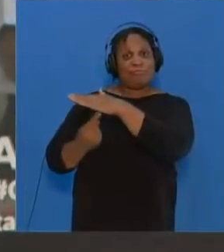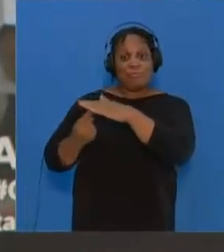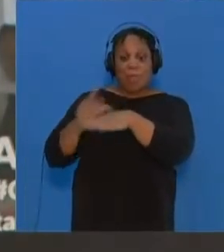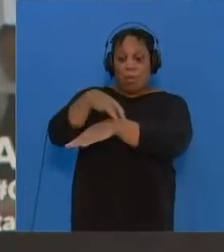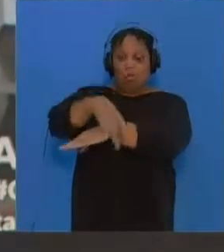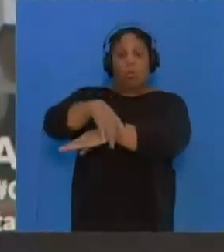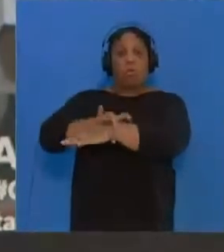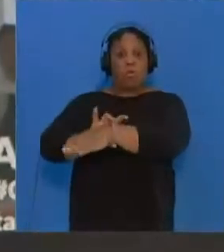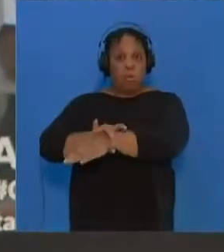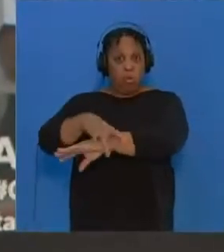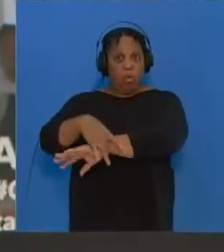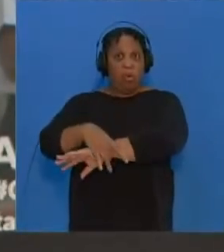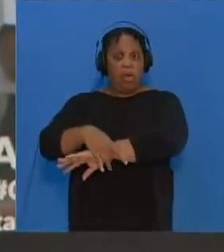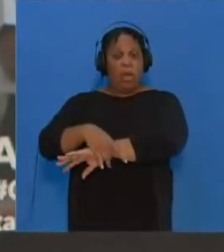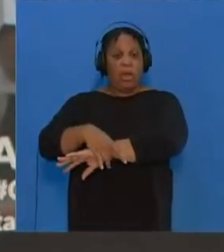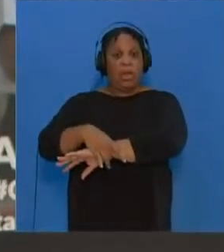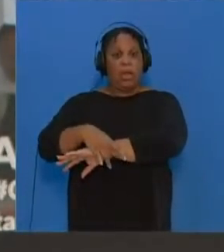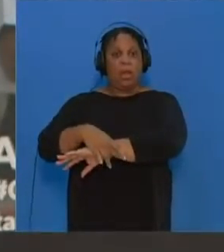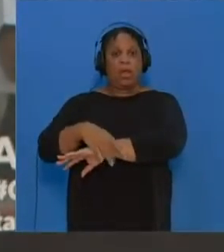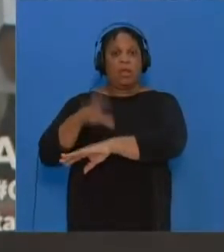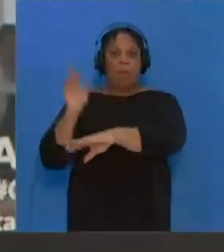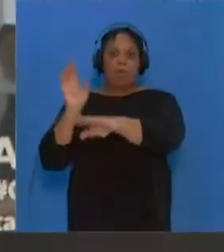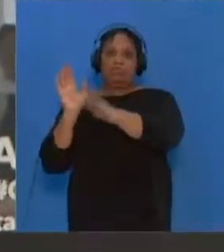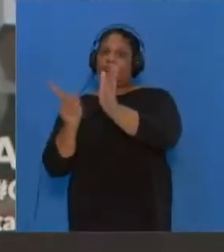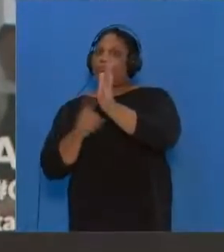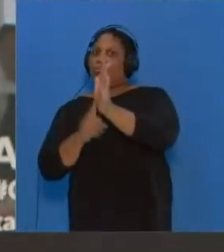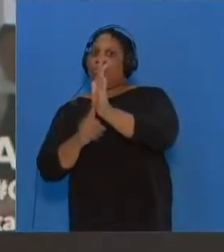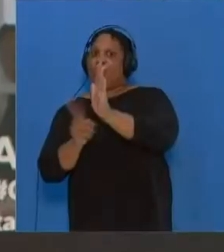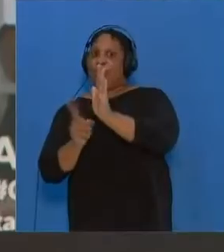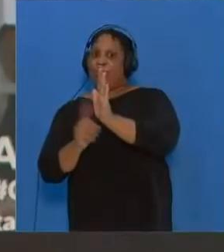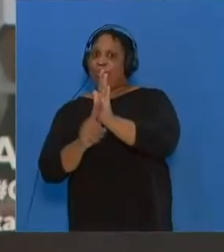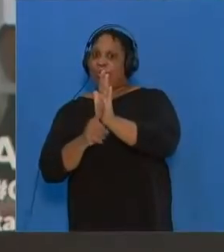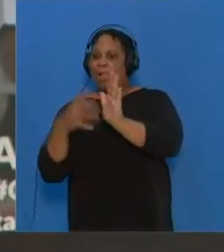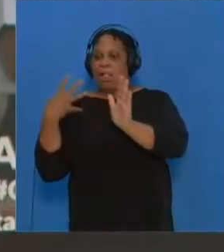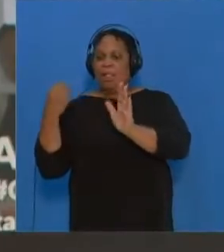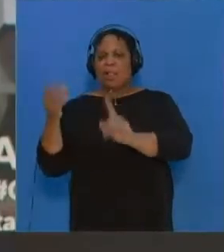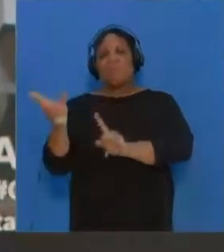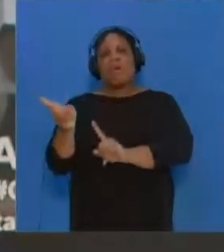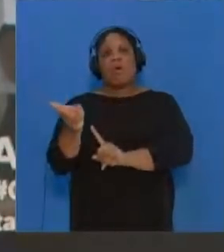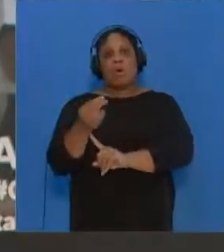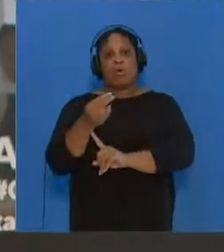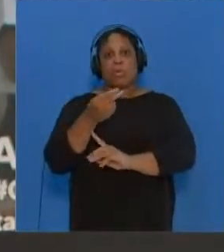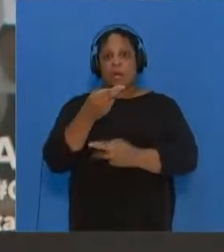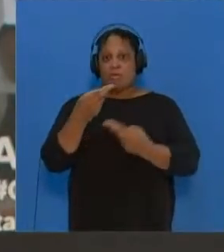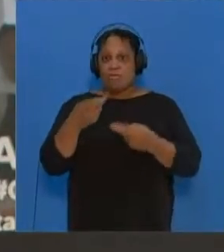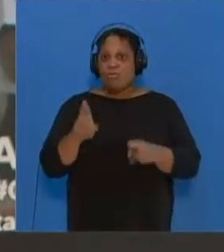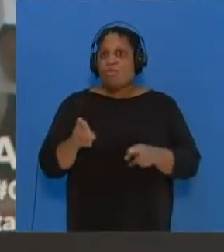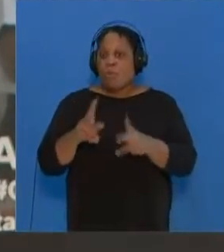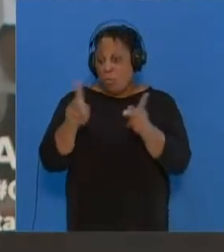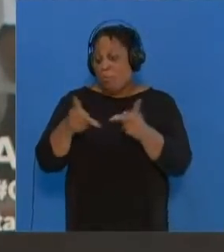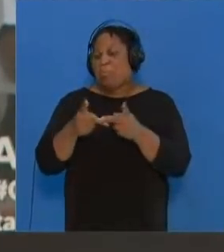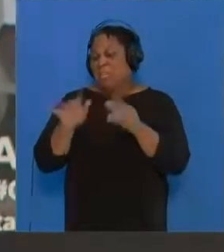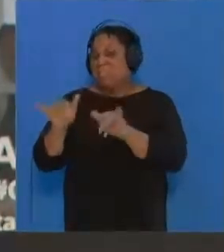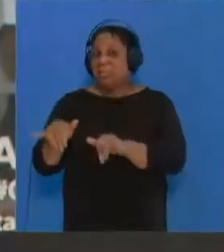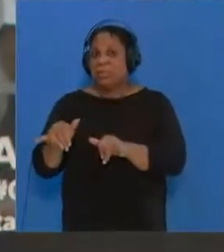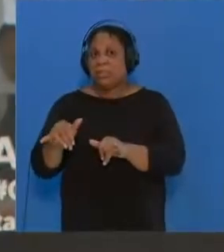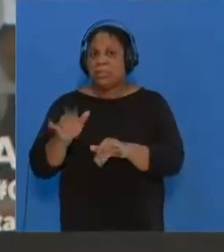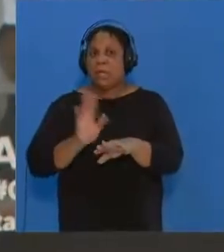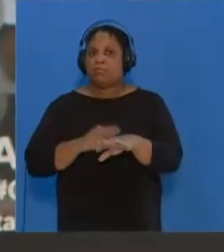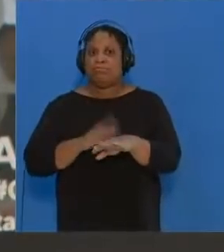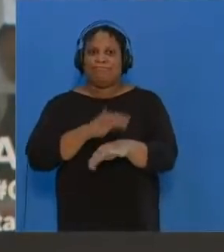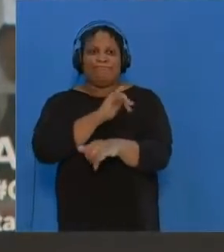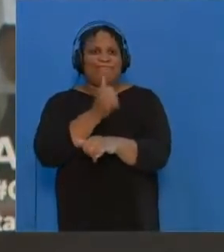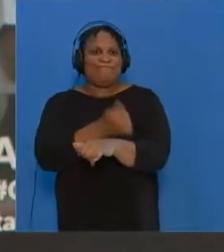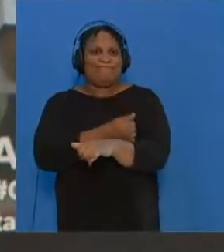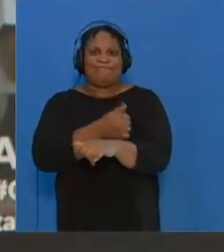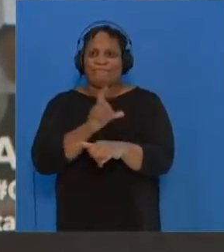quarantine bracelet, a bracelet that will go off if you leave your hotel room or the place in which you're staying. Will alert the authorities. The penalties under